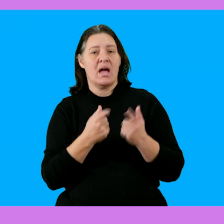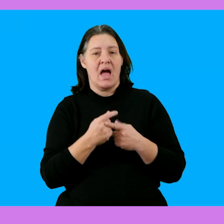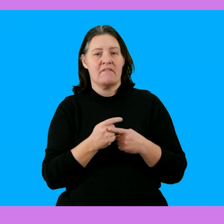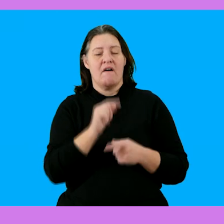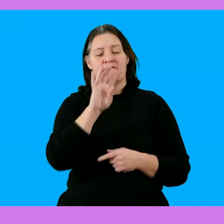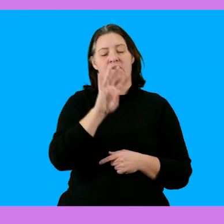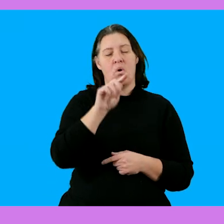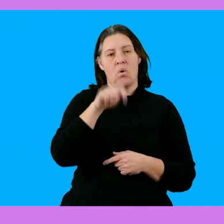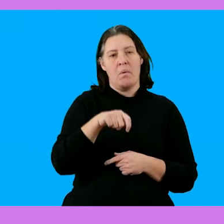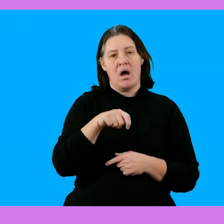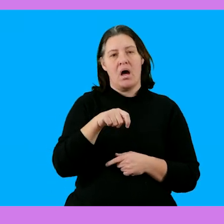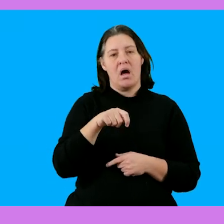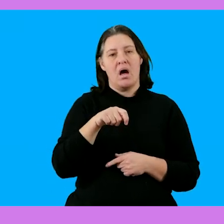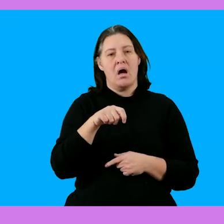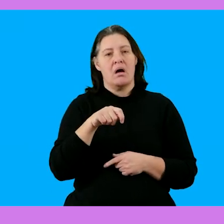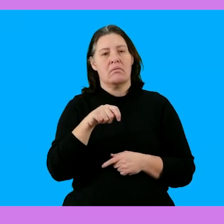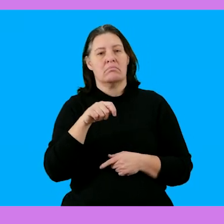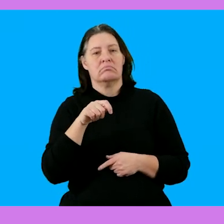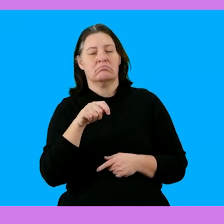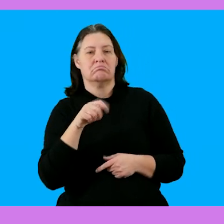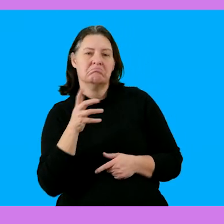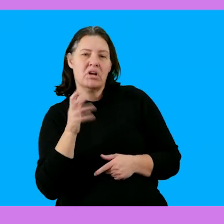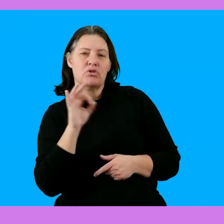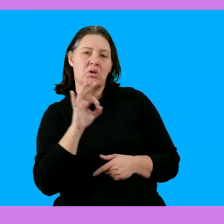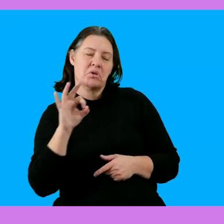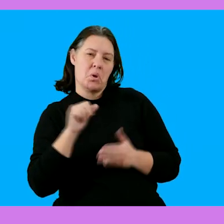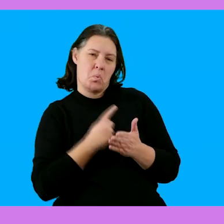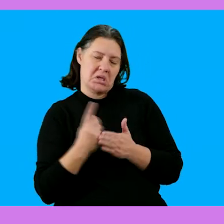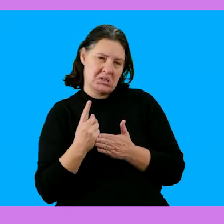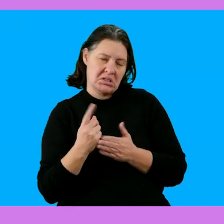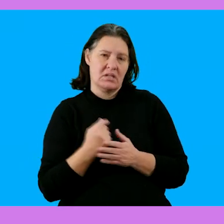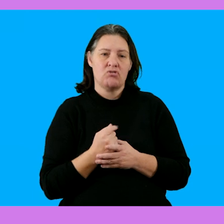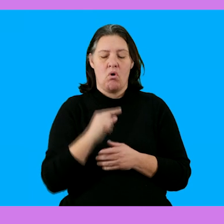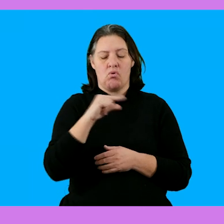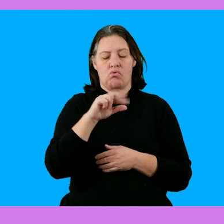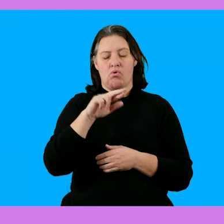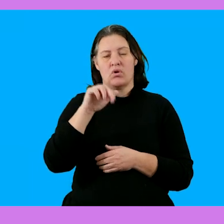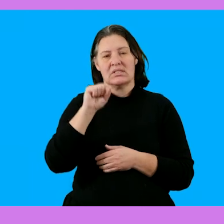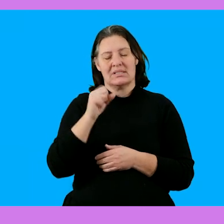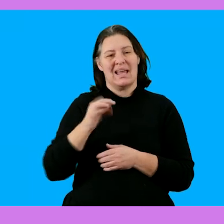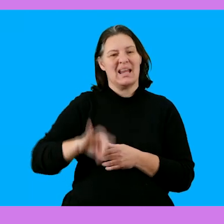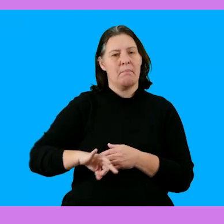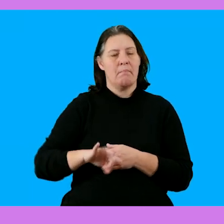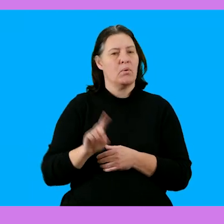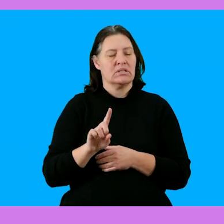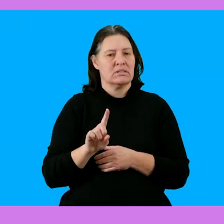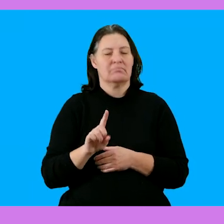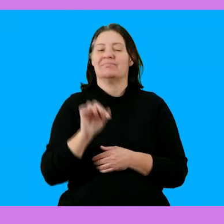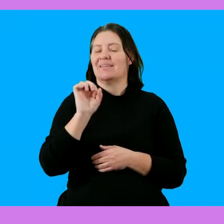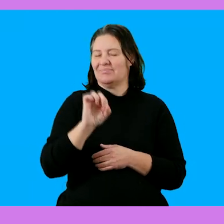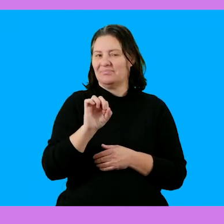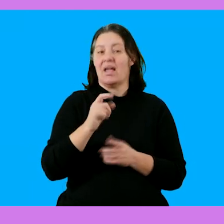month consists of 4.33 weeks. Okay, so quick question, our gross income, what does it consist